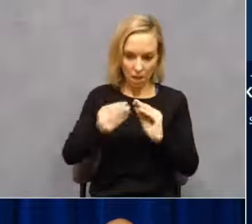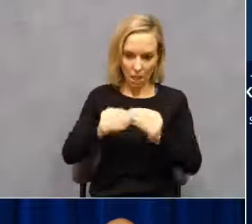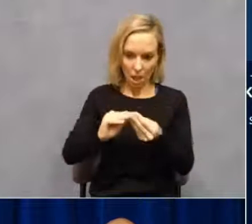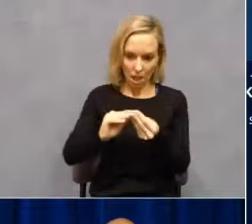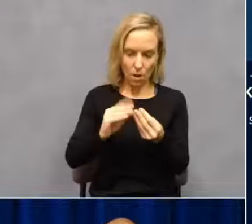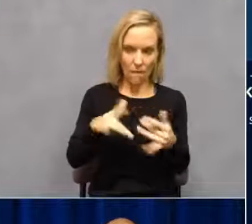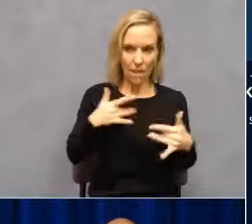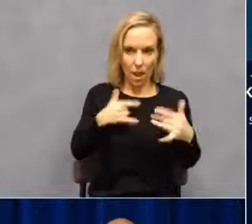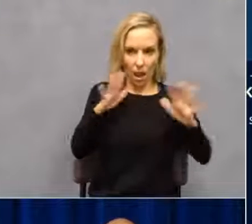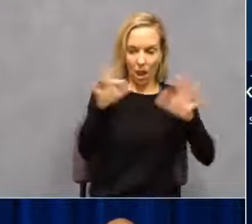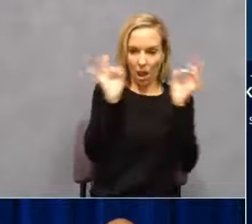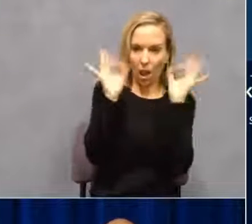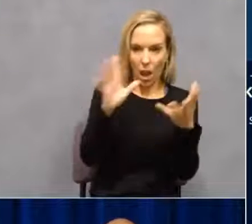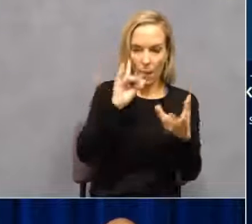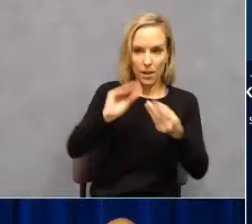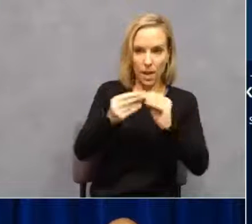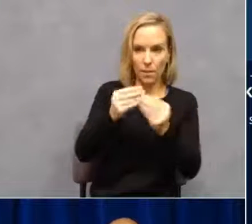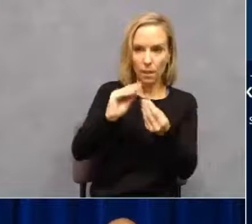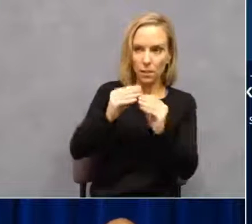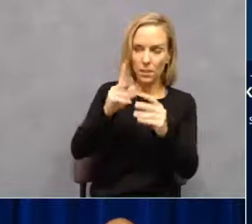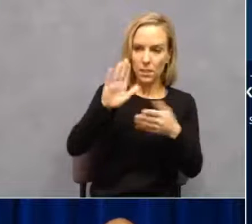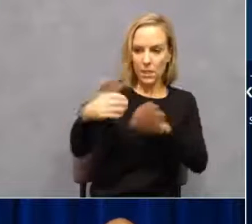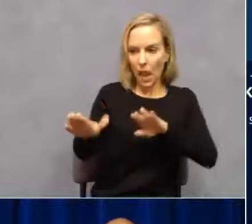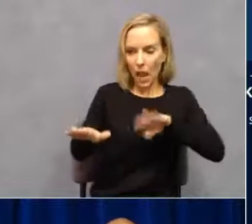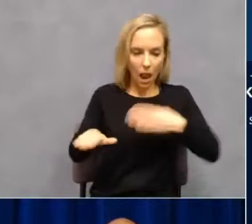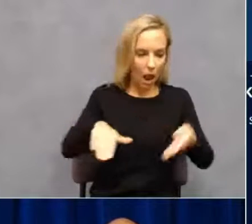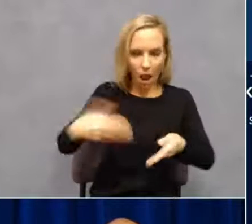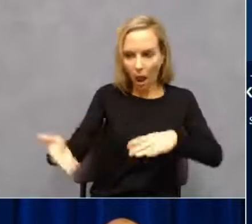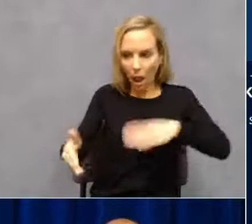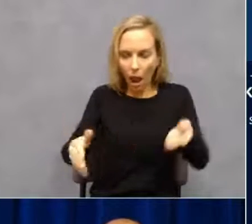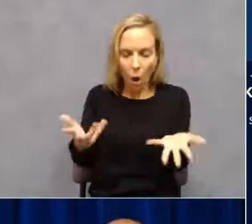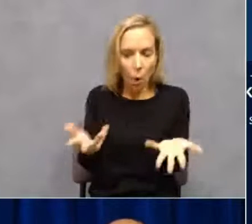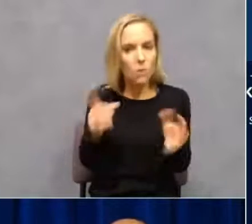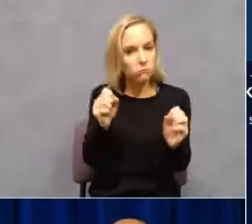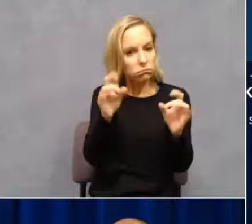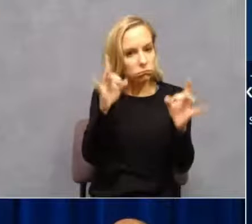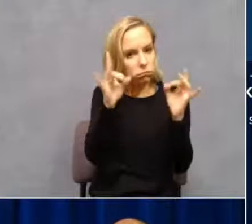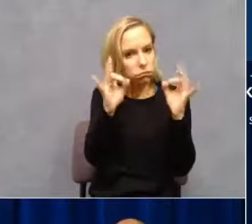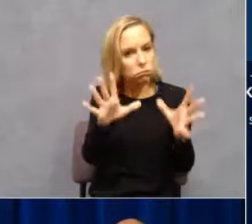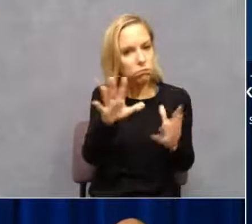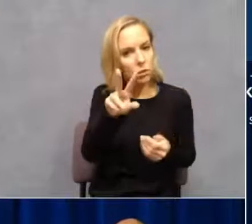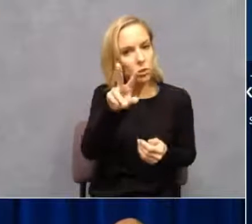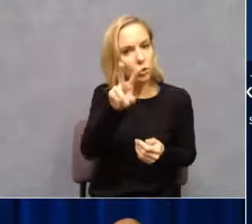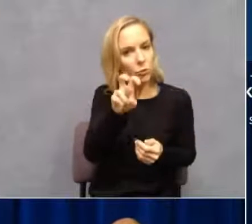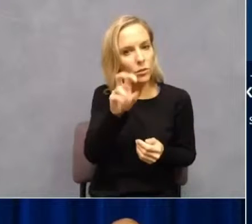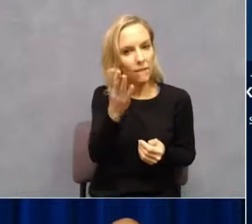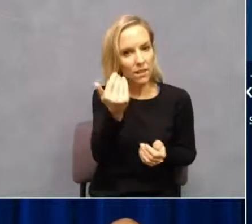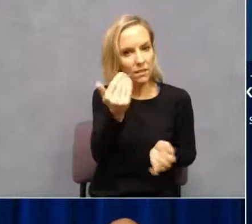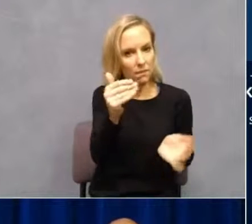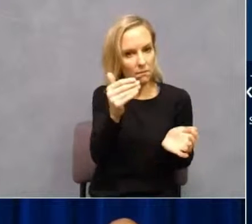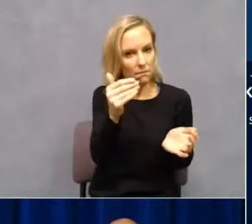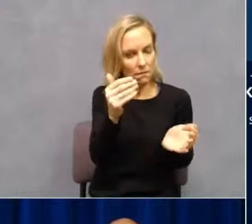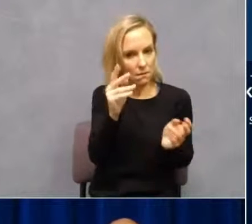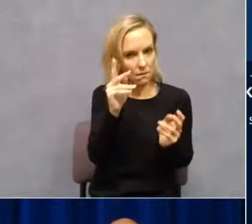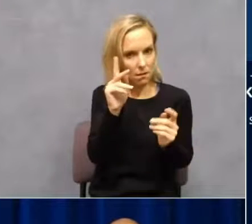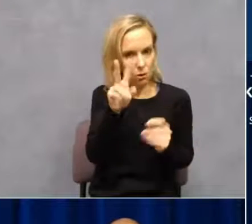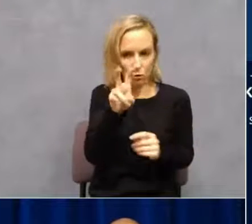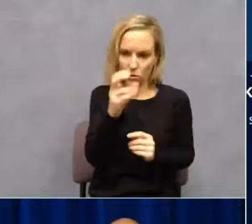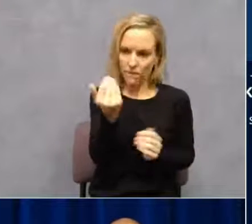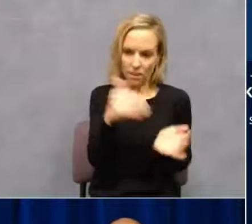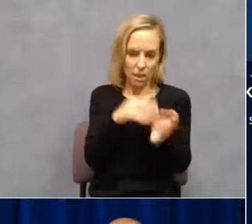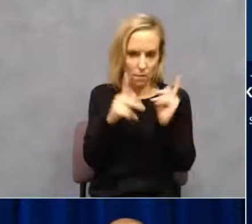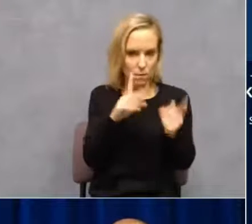conclusion. It's tragic that we've lost almost 1,500 people and that many Kentuckians have paid a price with their